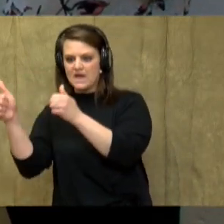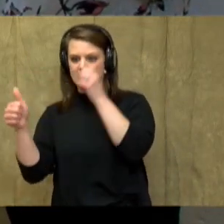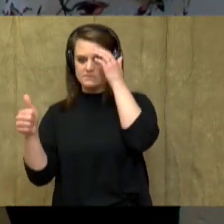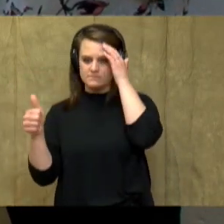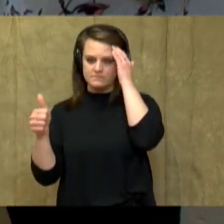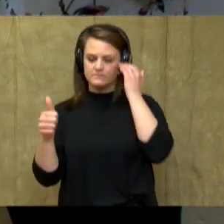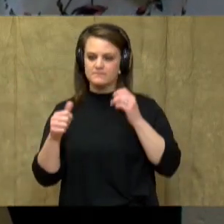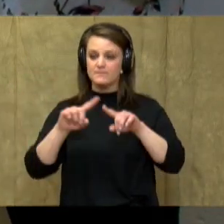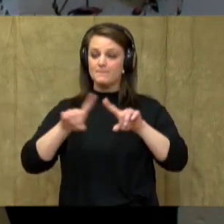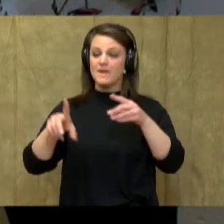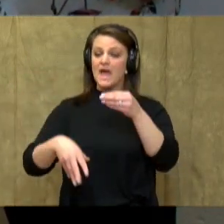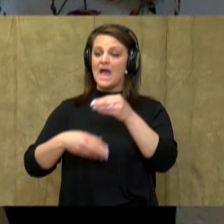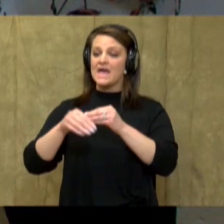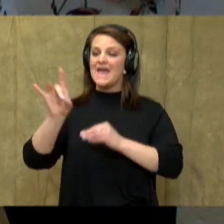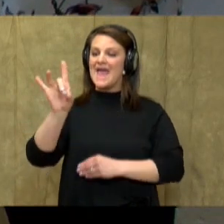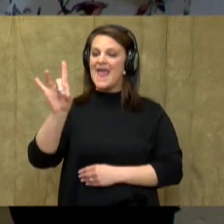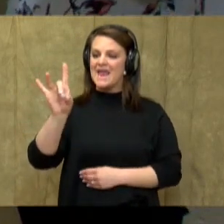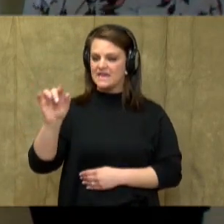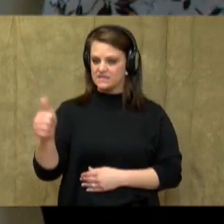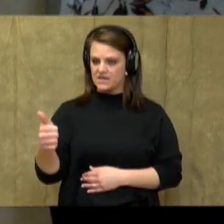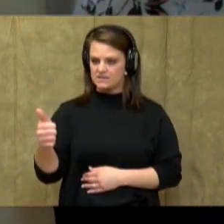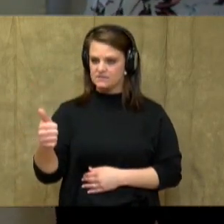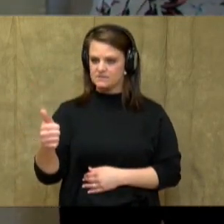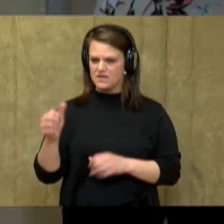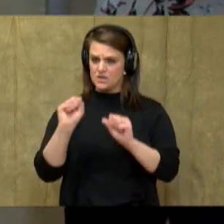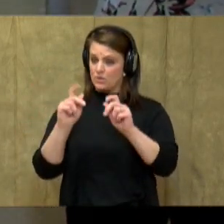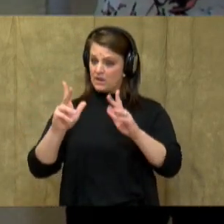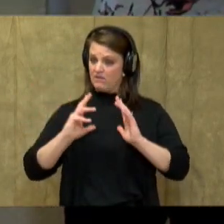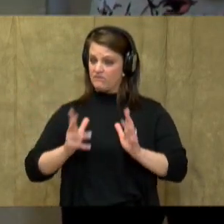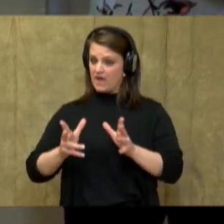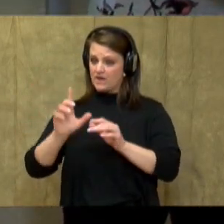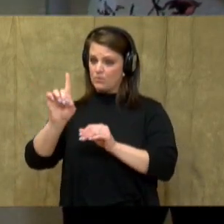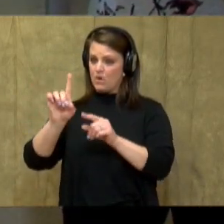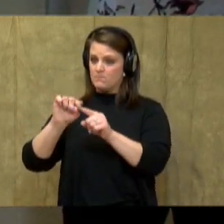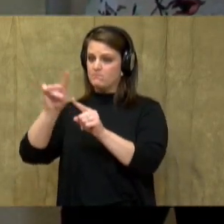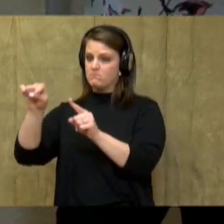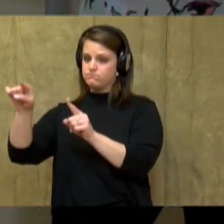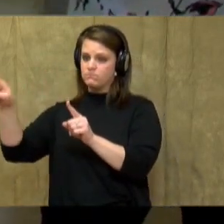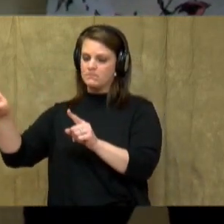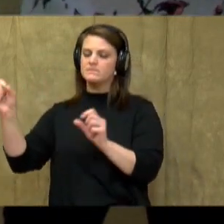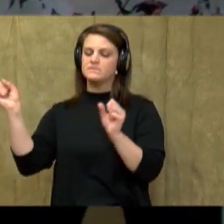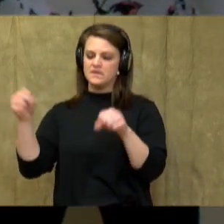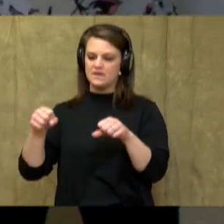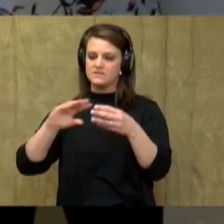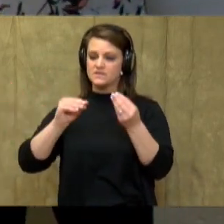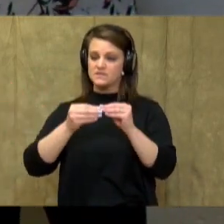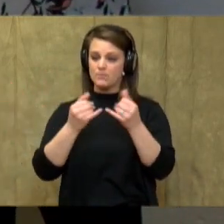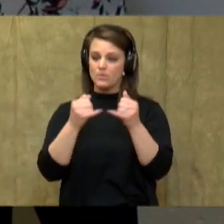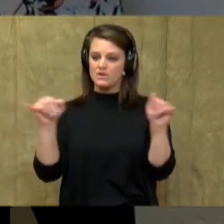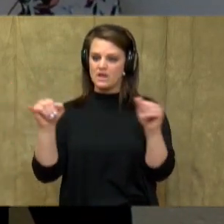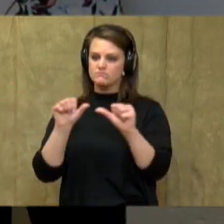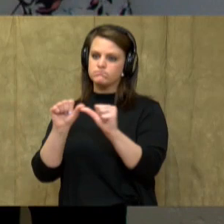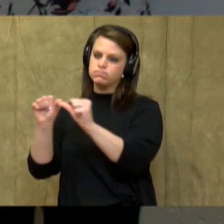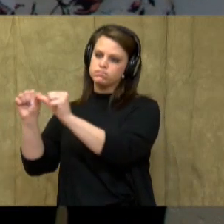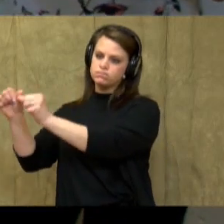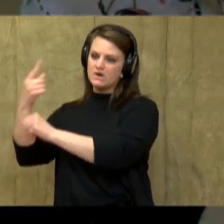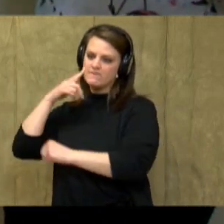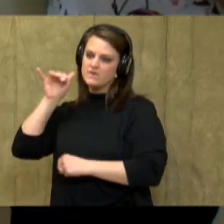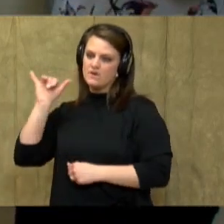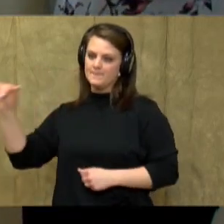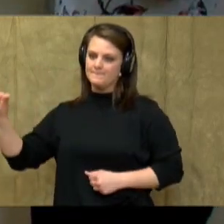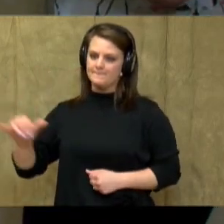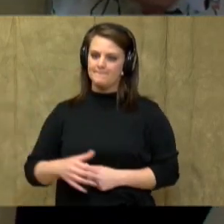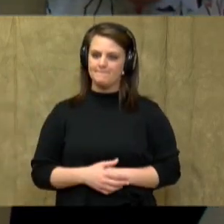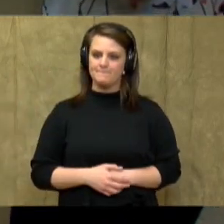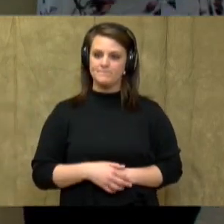had to add 8/10. Is it okay to go over? Absolutely, because number lines are infinite. And so